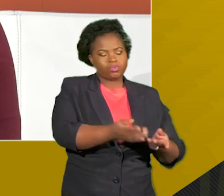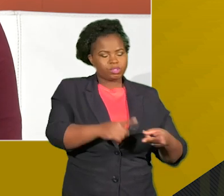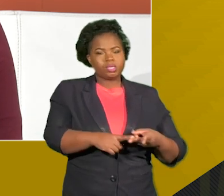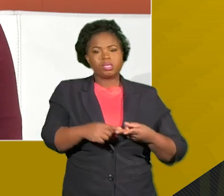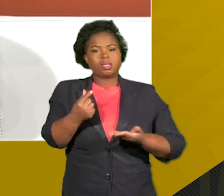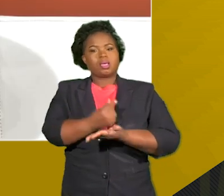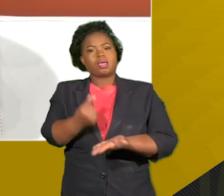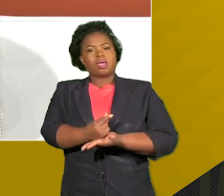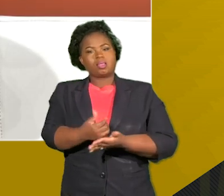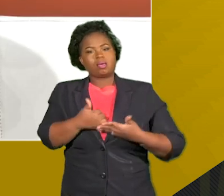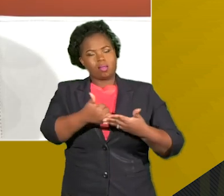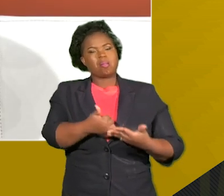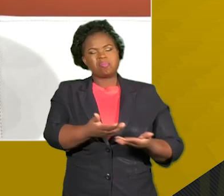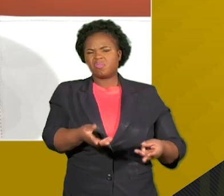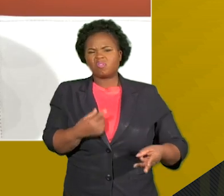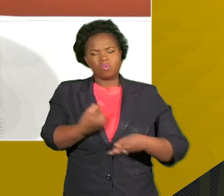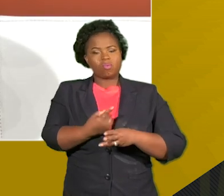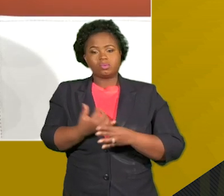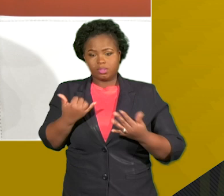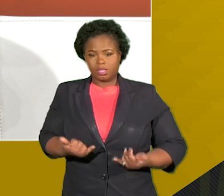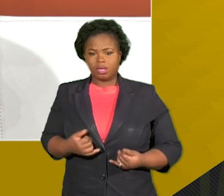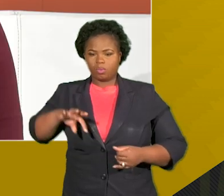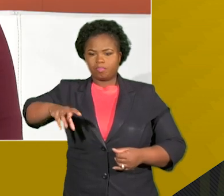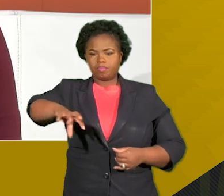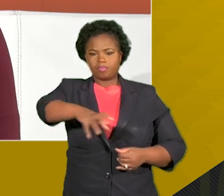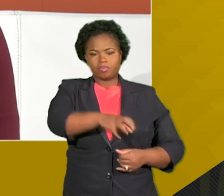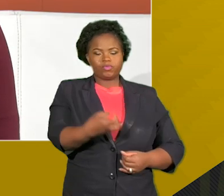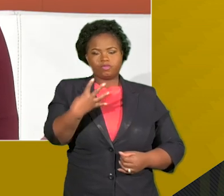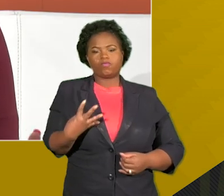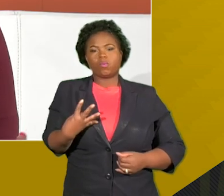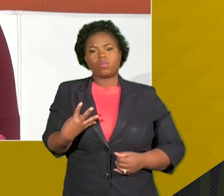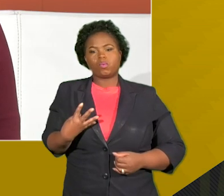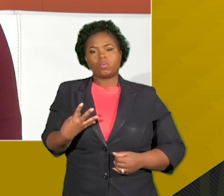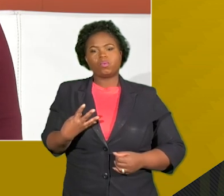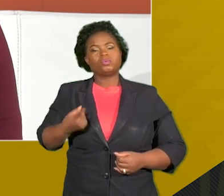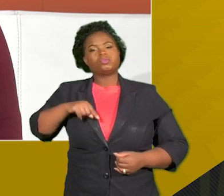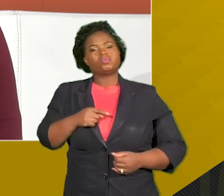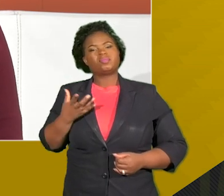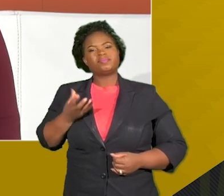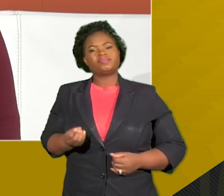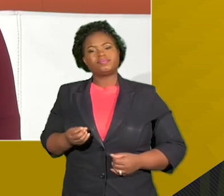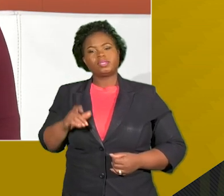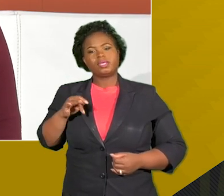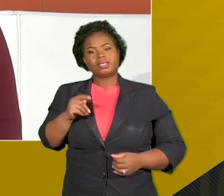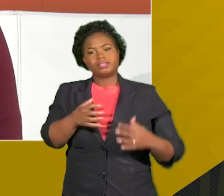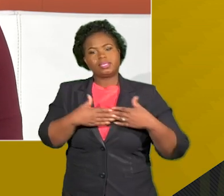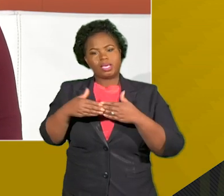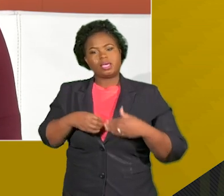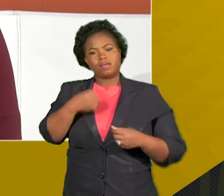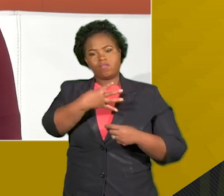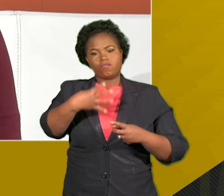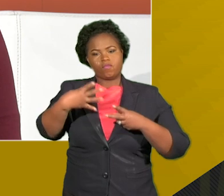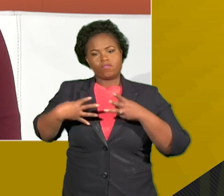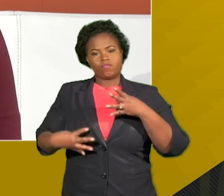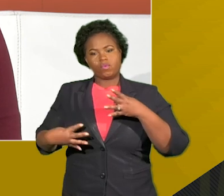And right now what we're focusing on is basically working within four provinces. We basically have what we call Cats Care 444, and